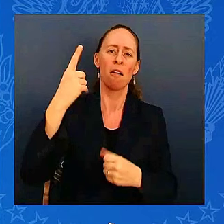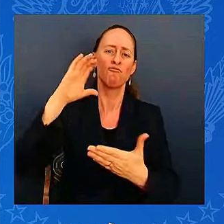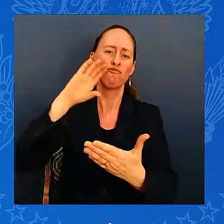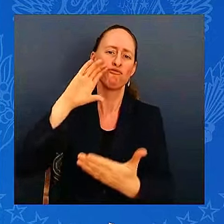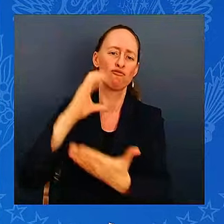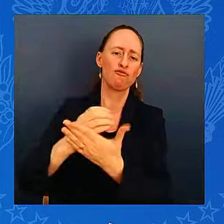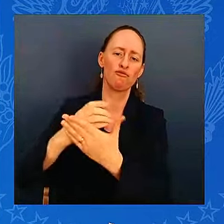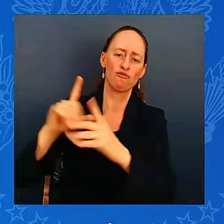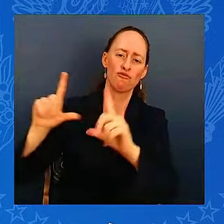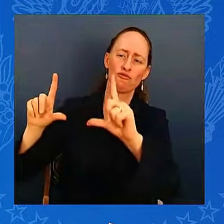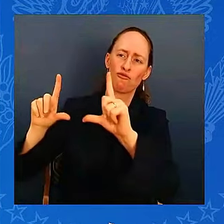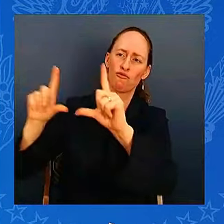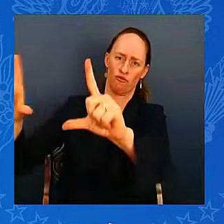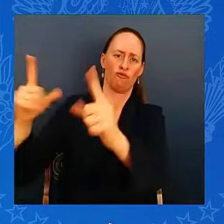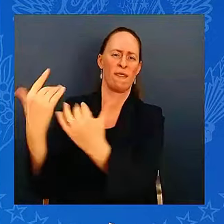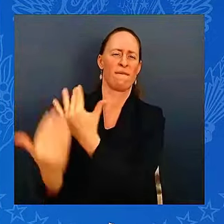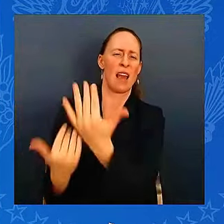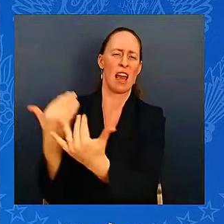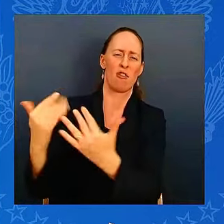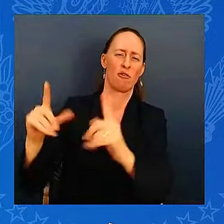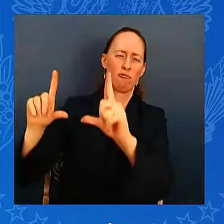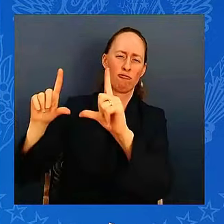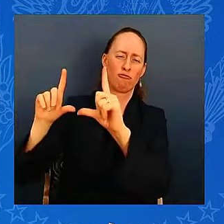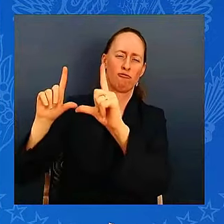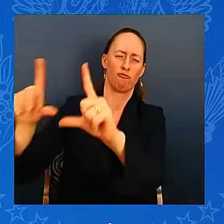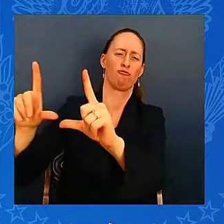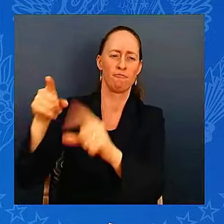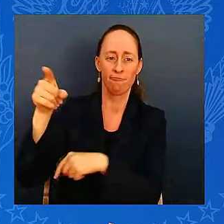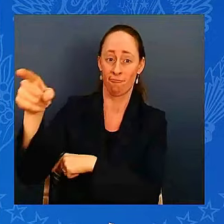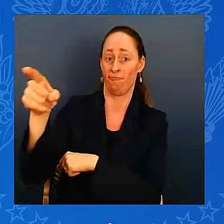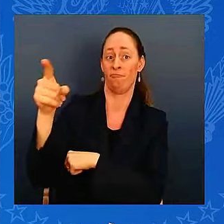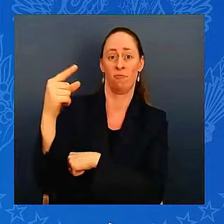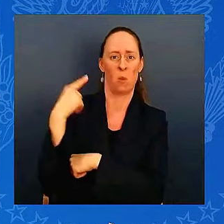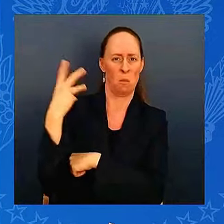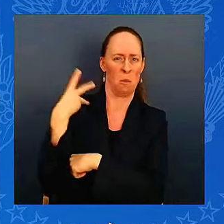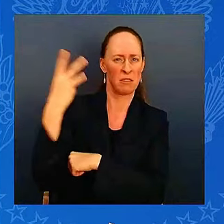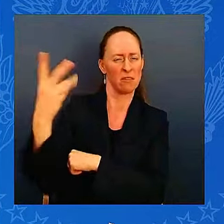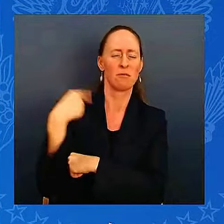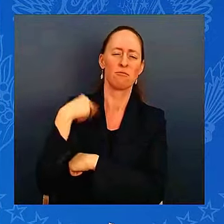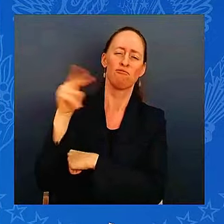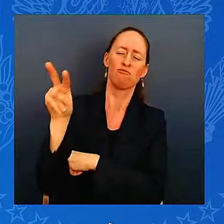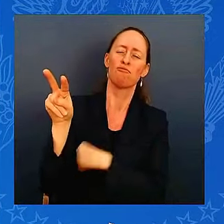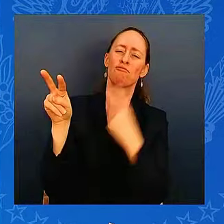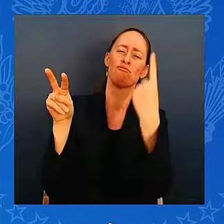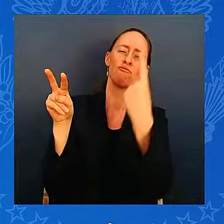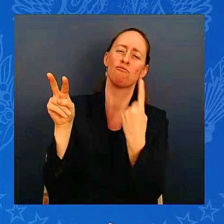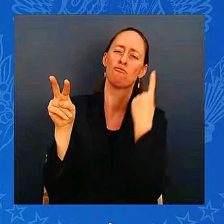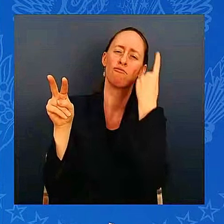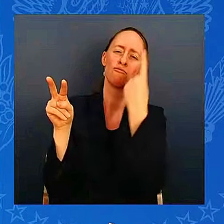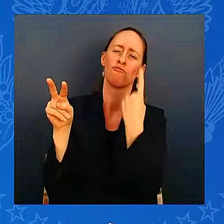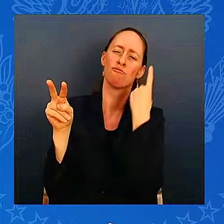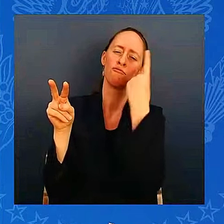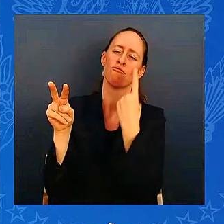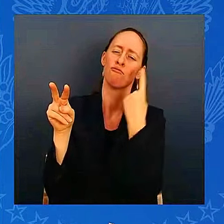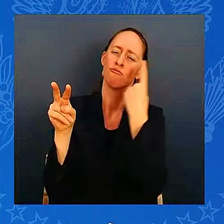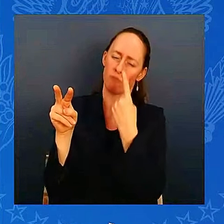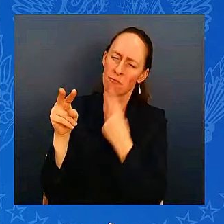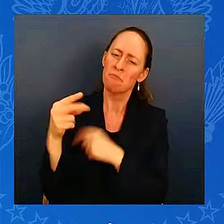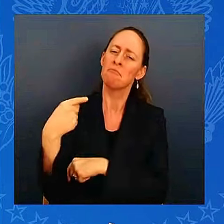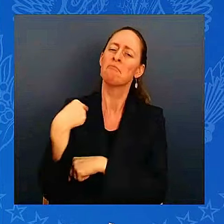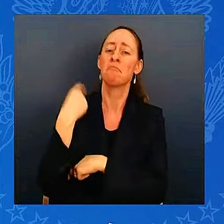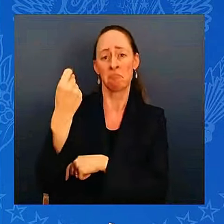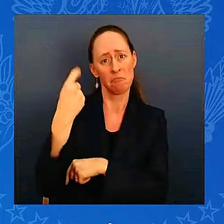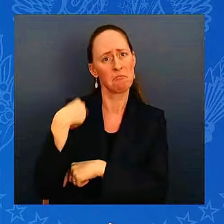but a beautiful portrait. And so I didn't realize at the time, all the times I've been in the Oval, that the